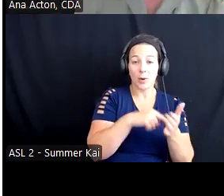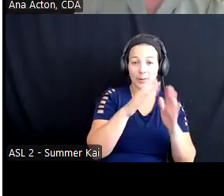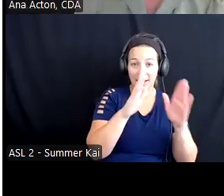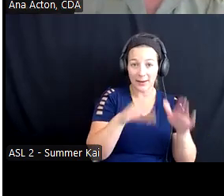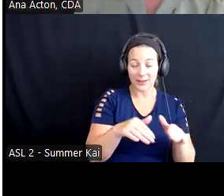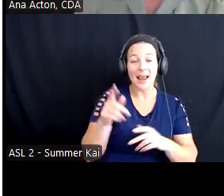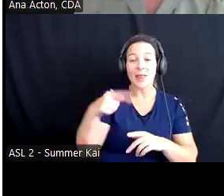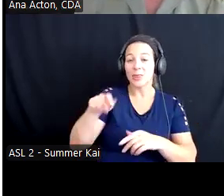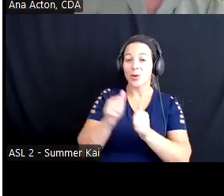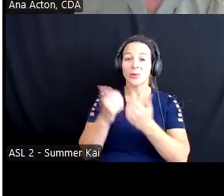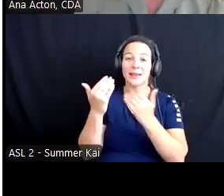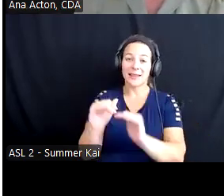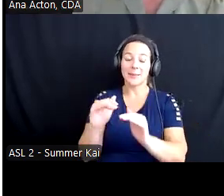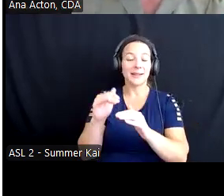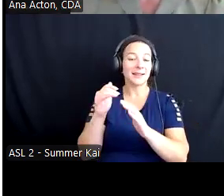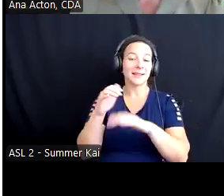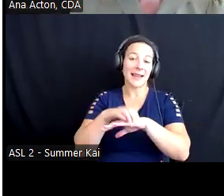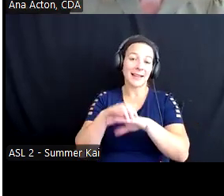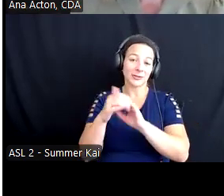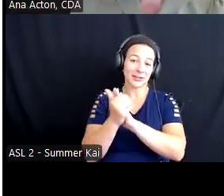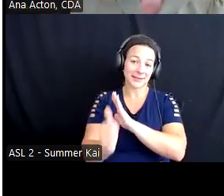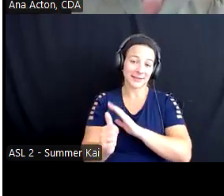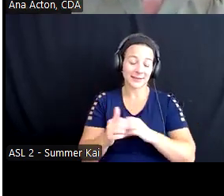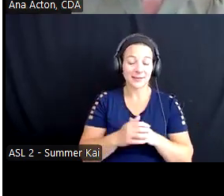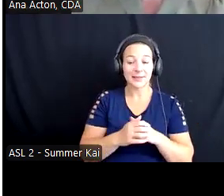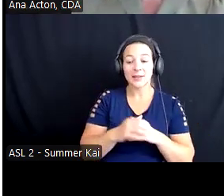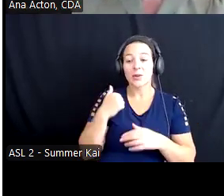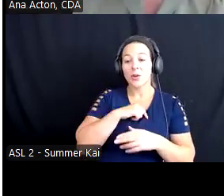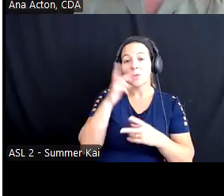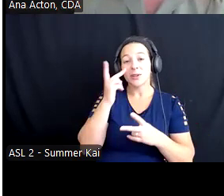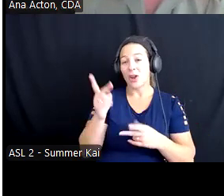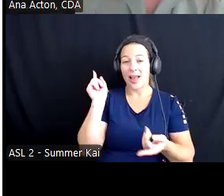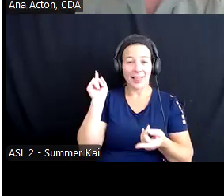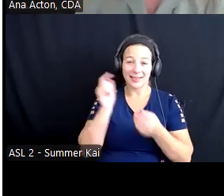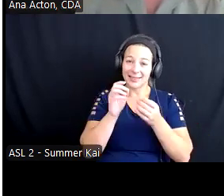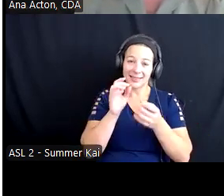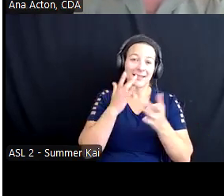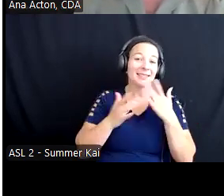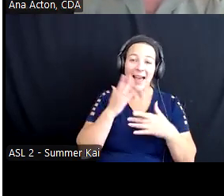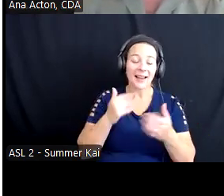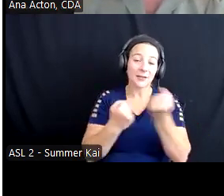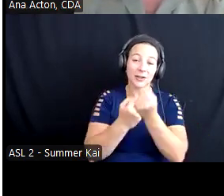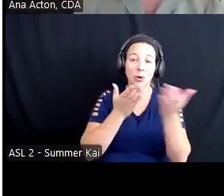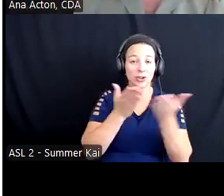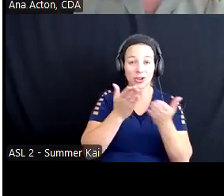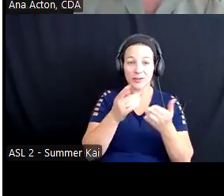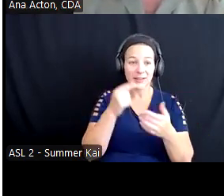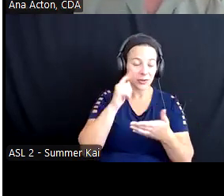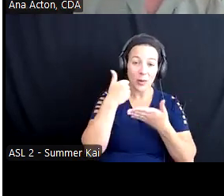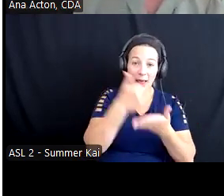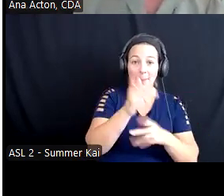English proficiency. We saw a lack of supportive services really to support people to navigate